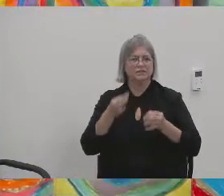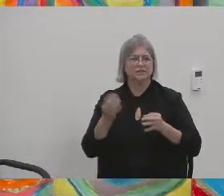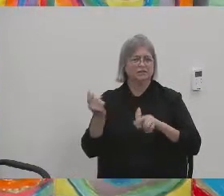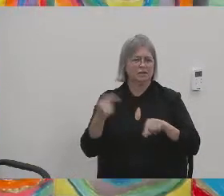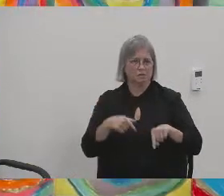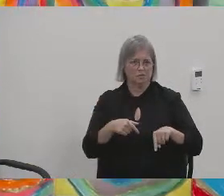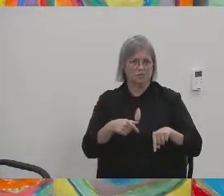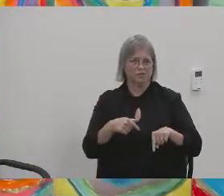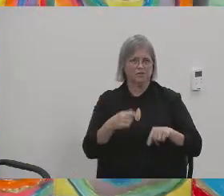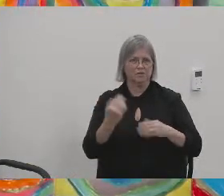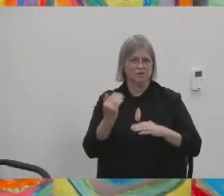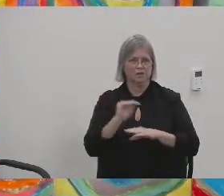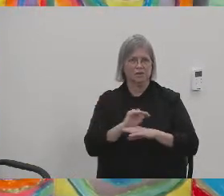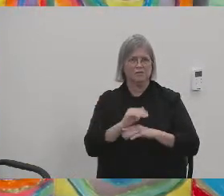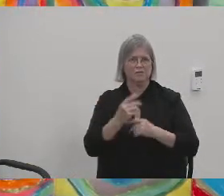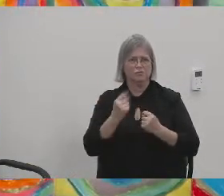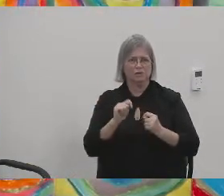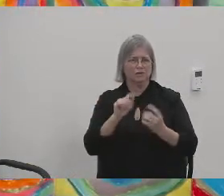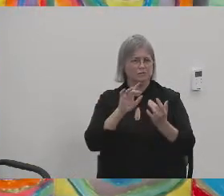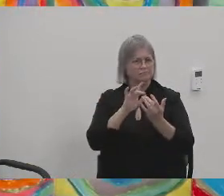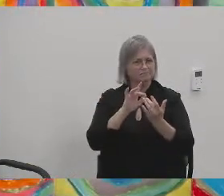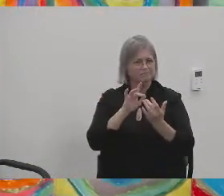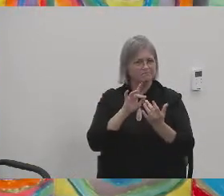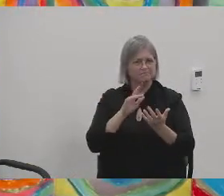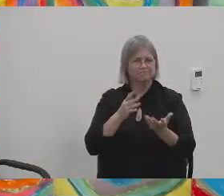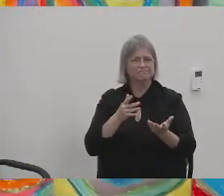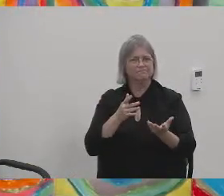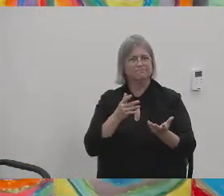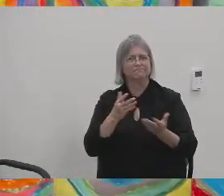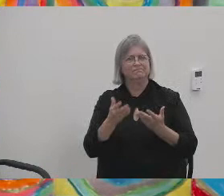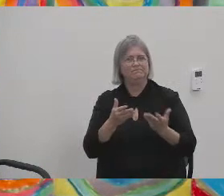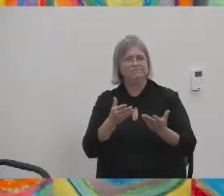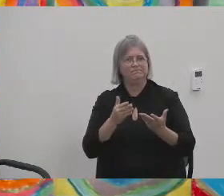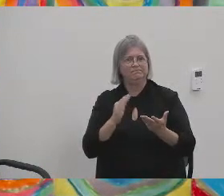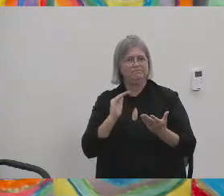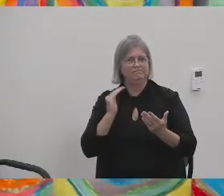tonight because I've been trying to reach out to our Eagle Online